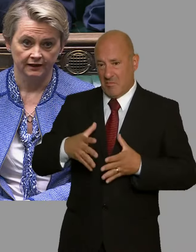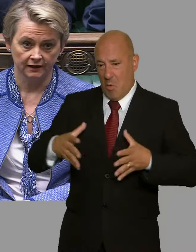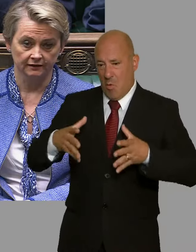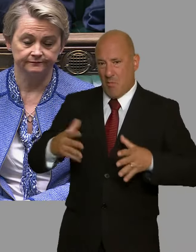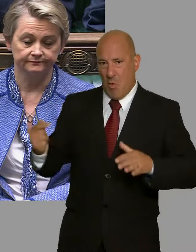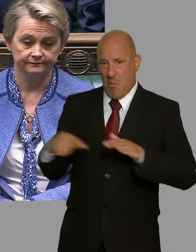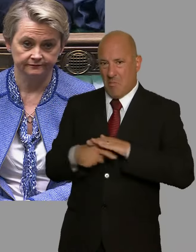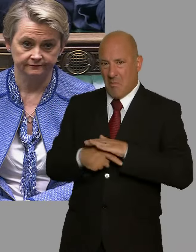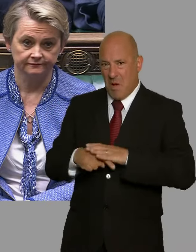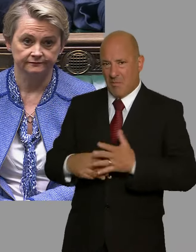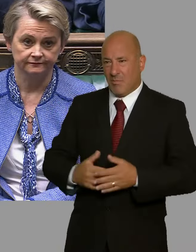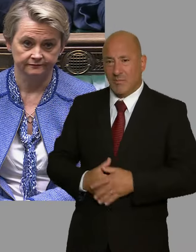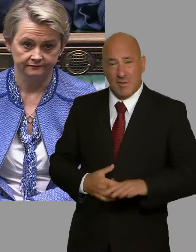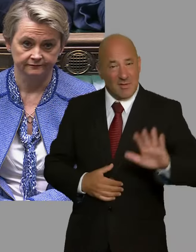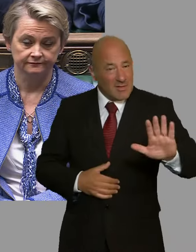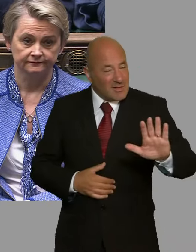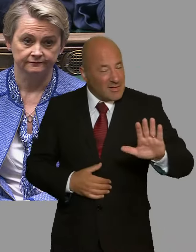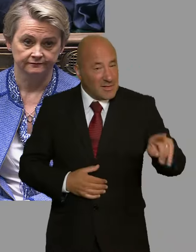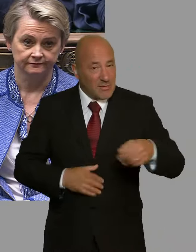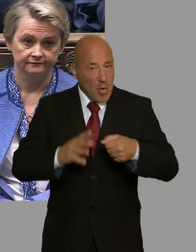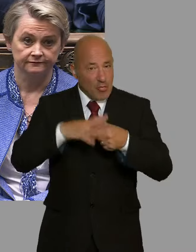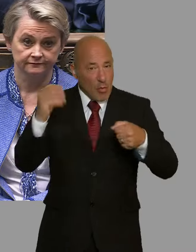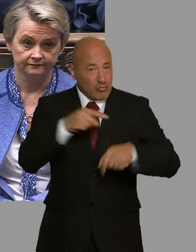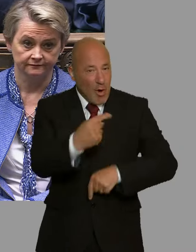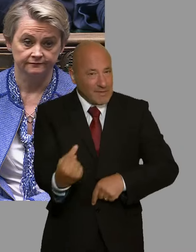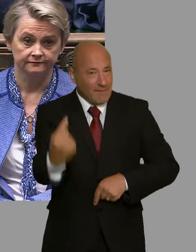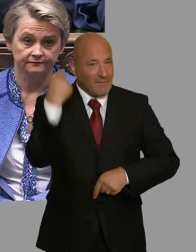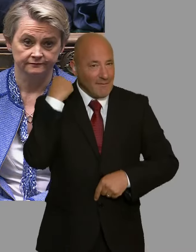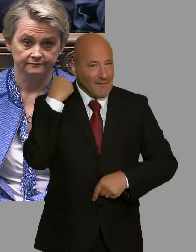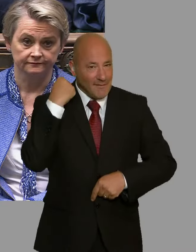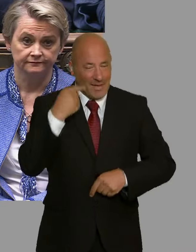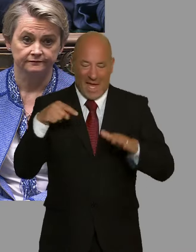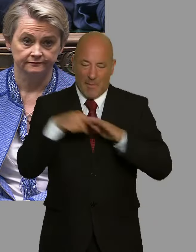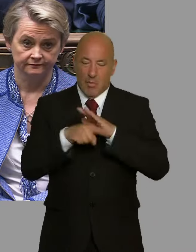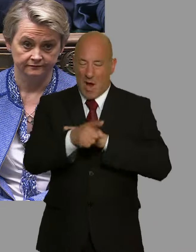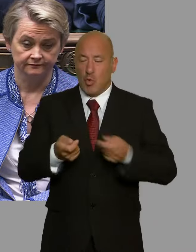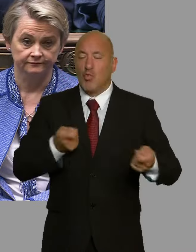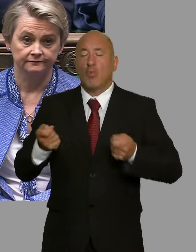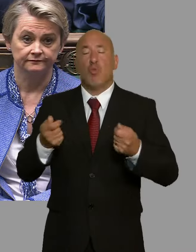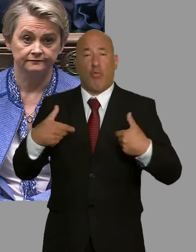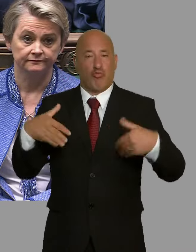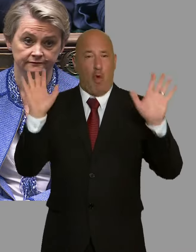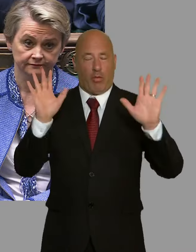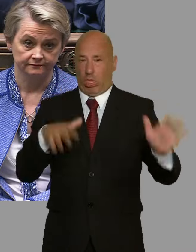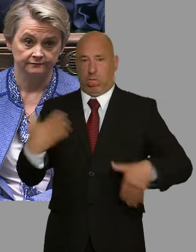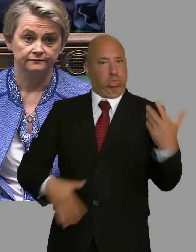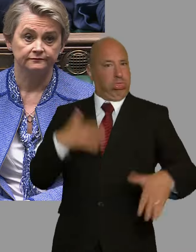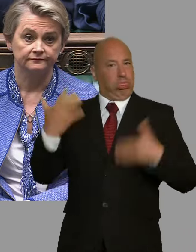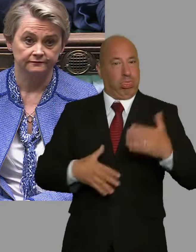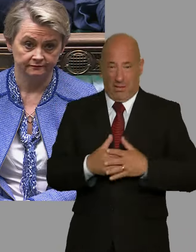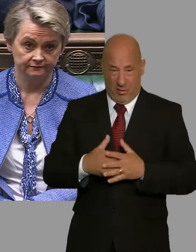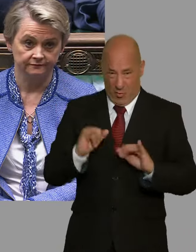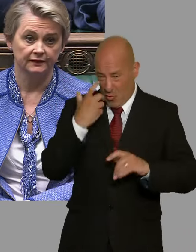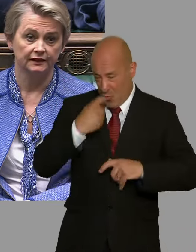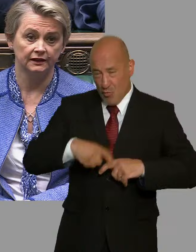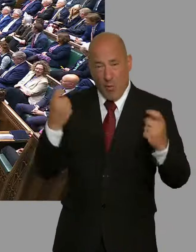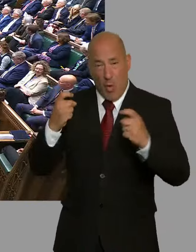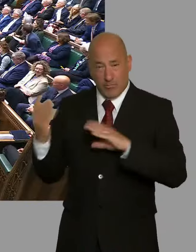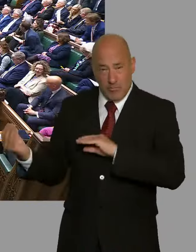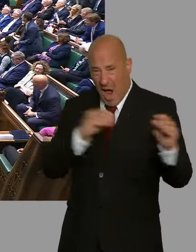borders. We're bringing forward legislation to give law enforcement the greatest possible powers. What are they doing? They're voting against